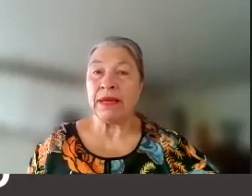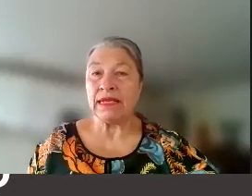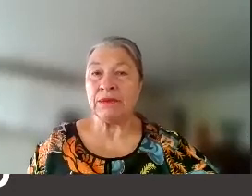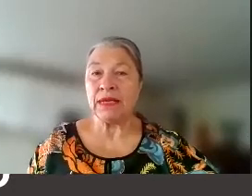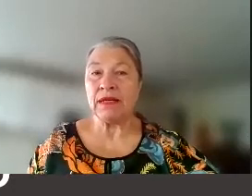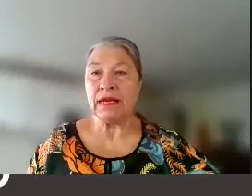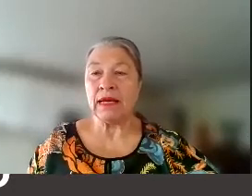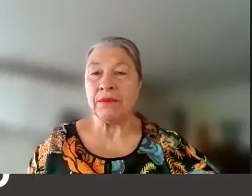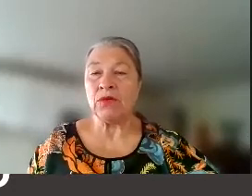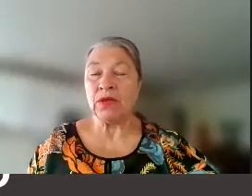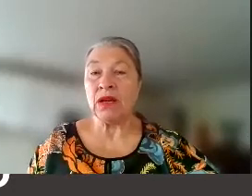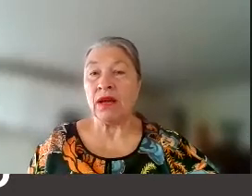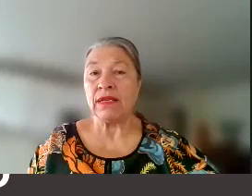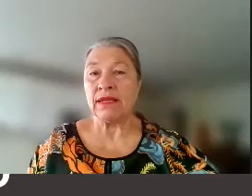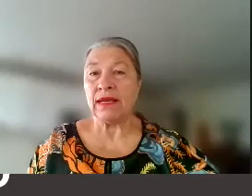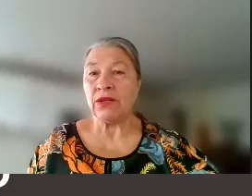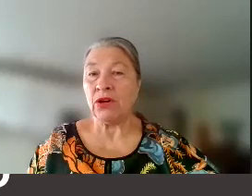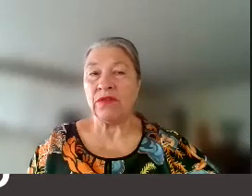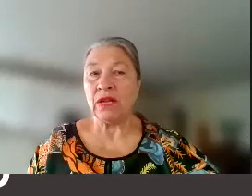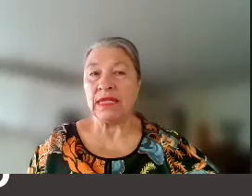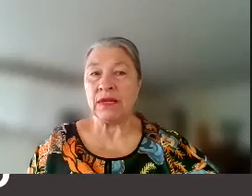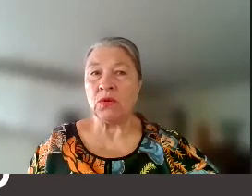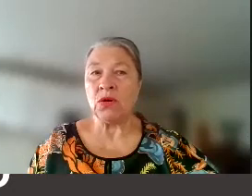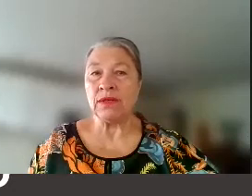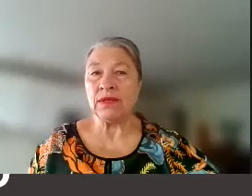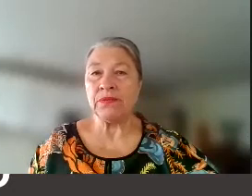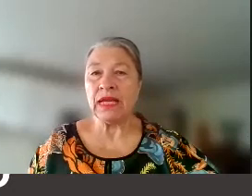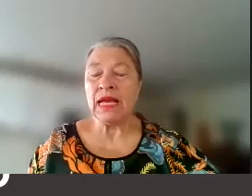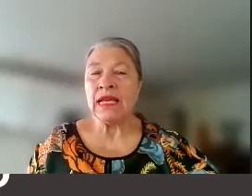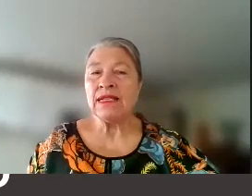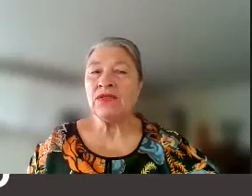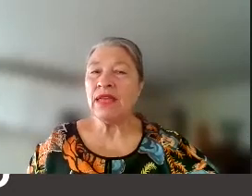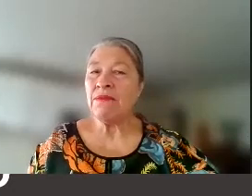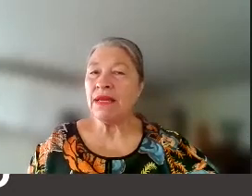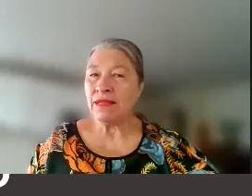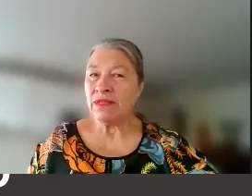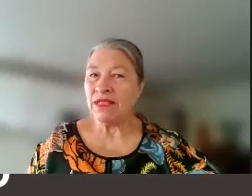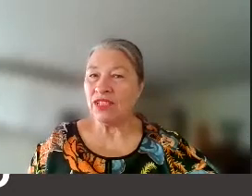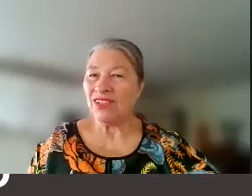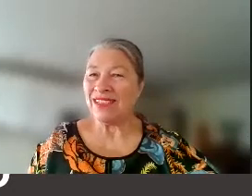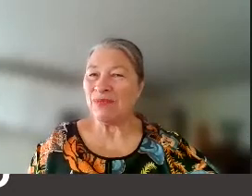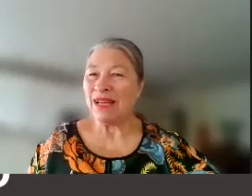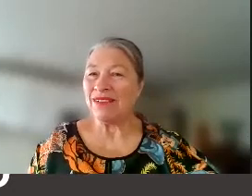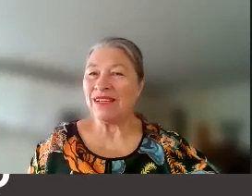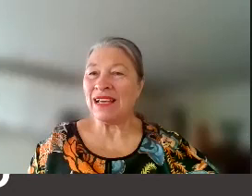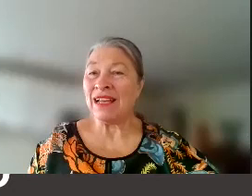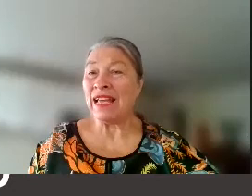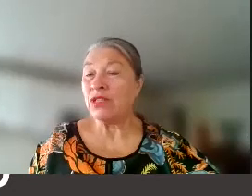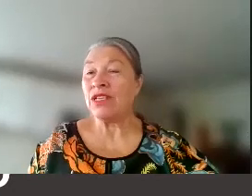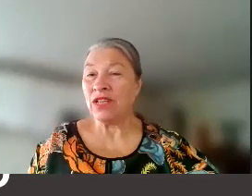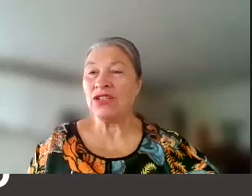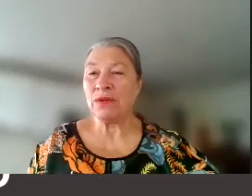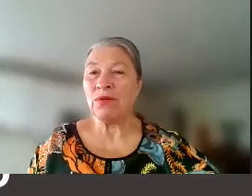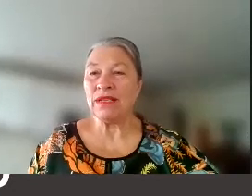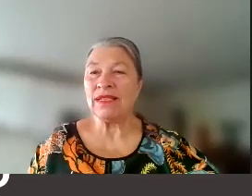for a pandemic of the kind that COVID-19 was. So they made some suggestions about